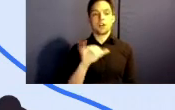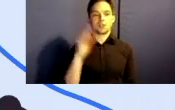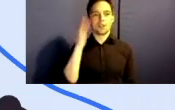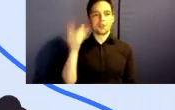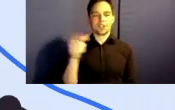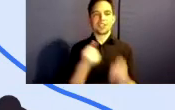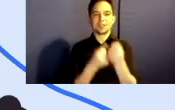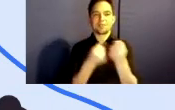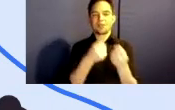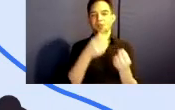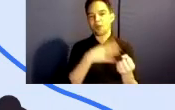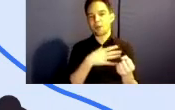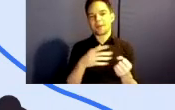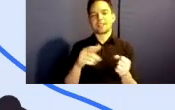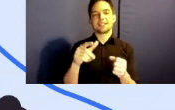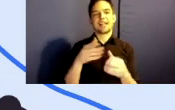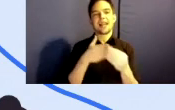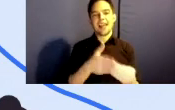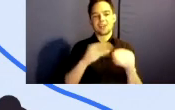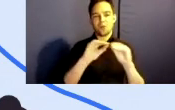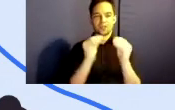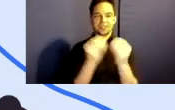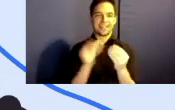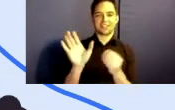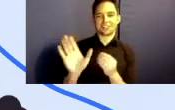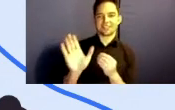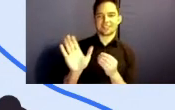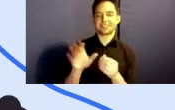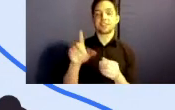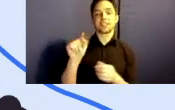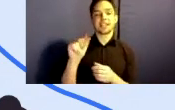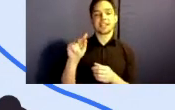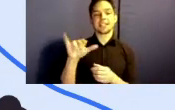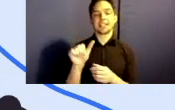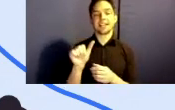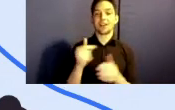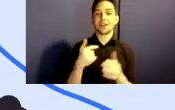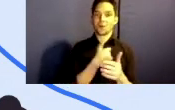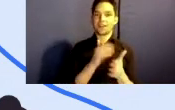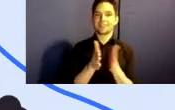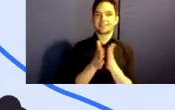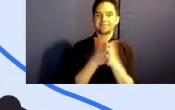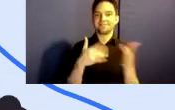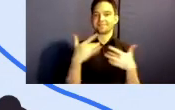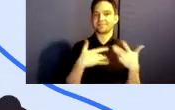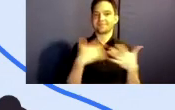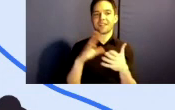of women-led organizations. So Tanya, over to you. We're eager to hear your lessons learned.